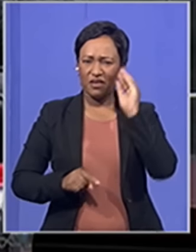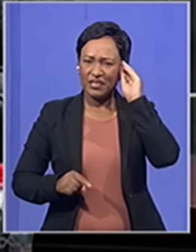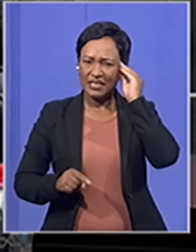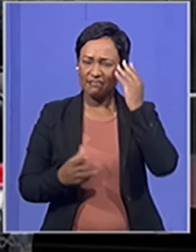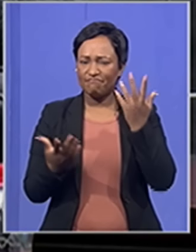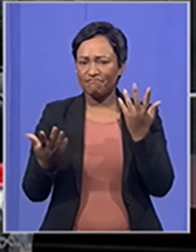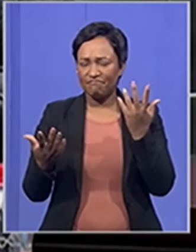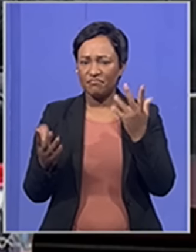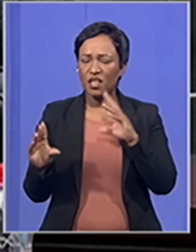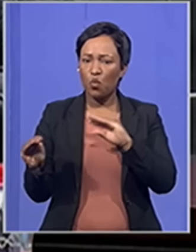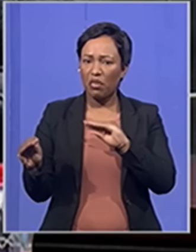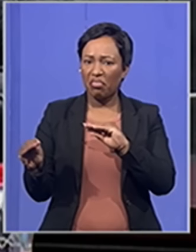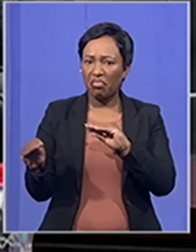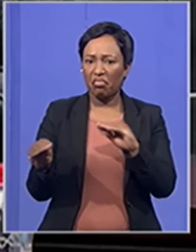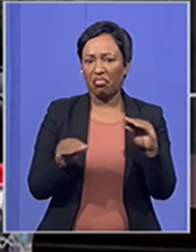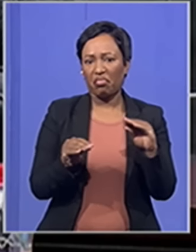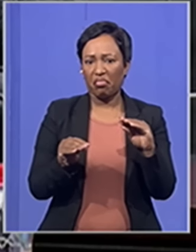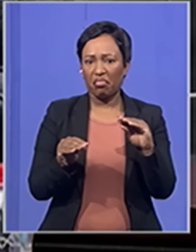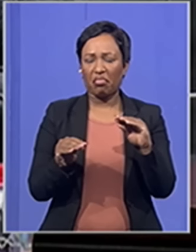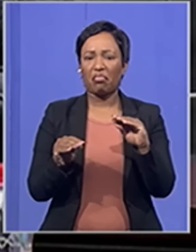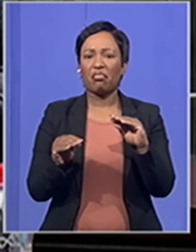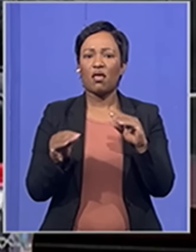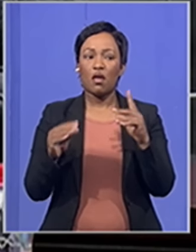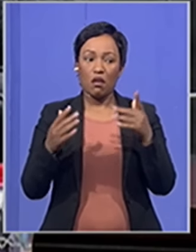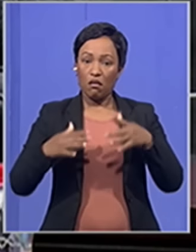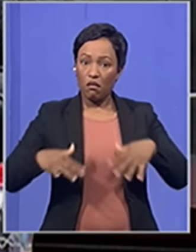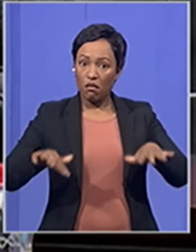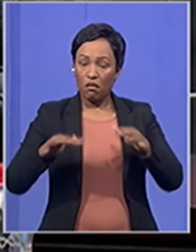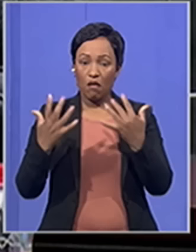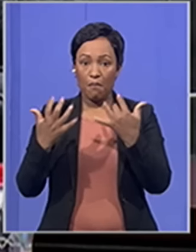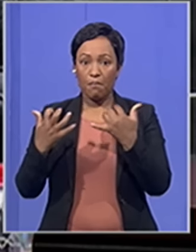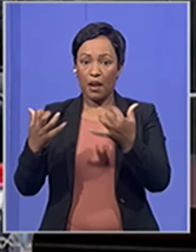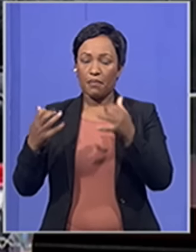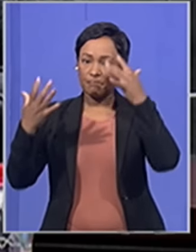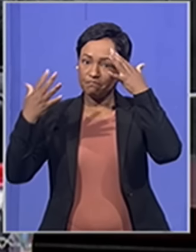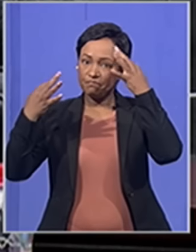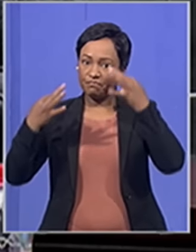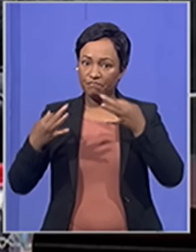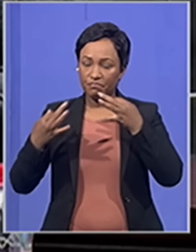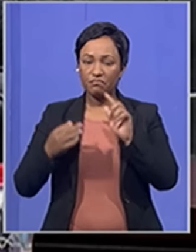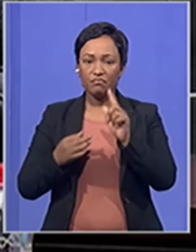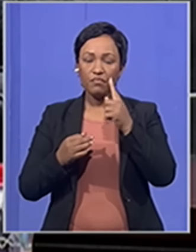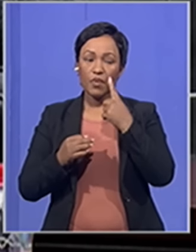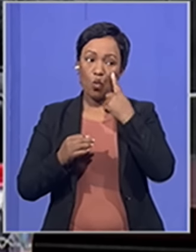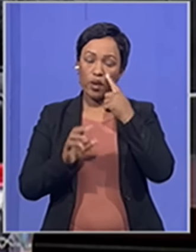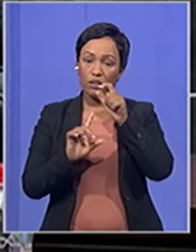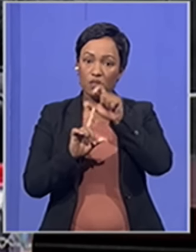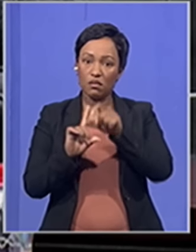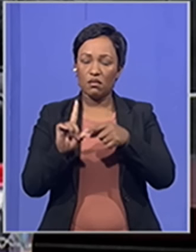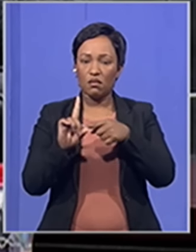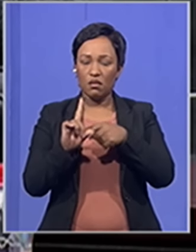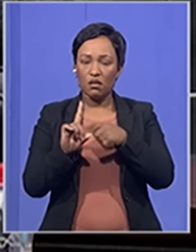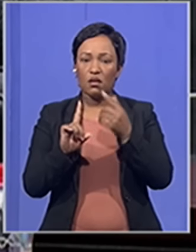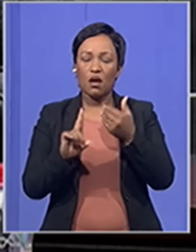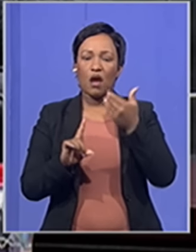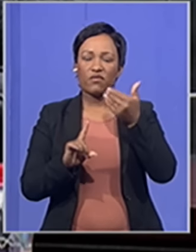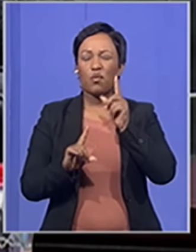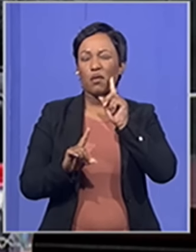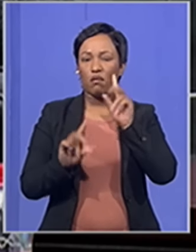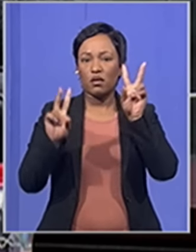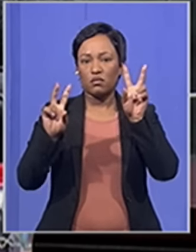and we delayed it, the House decided that after the first witness, we will relook at the matter